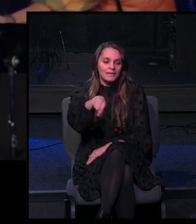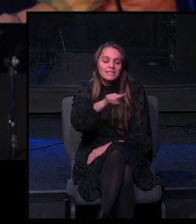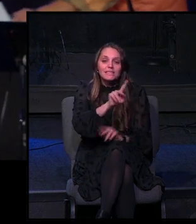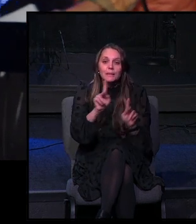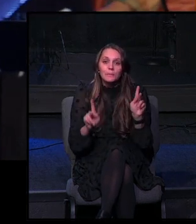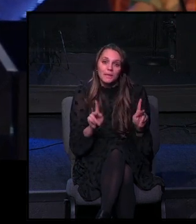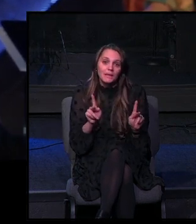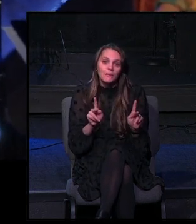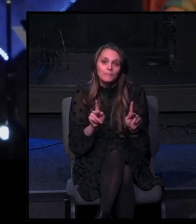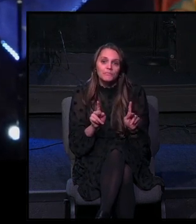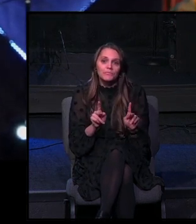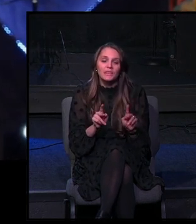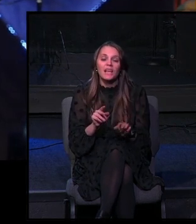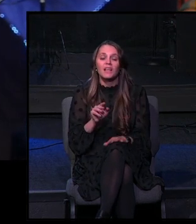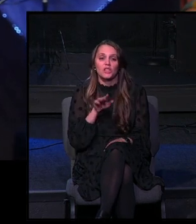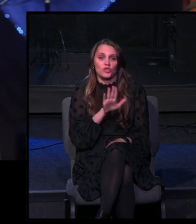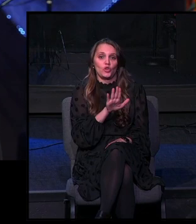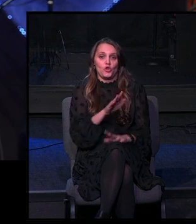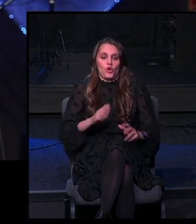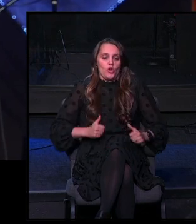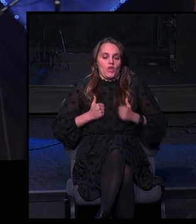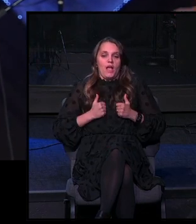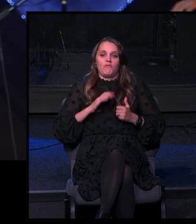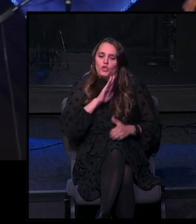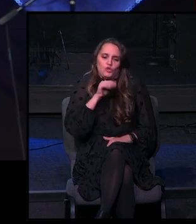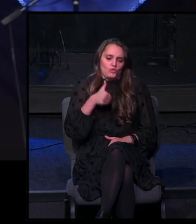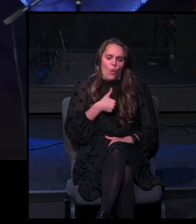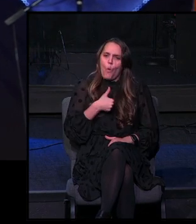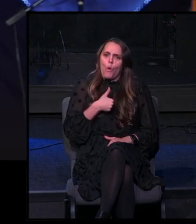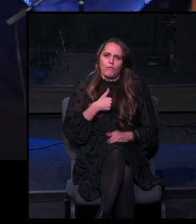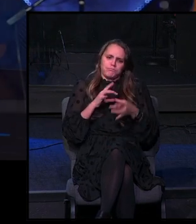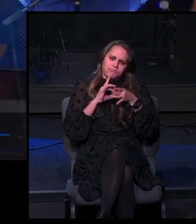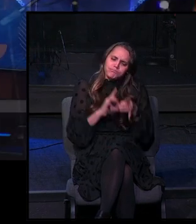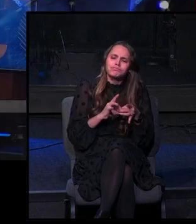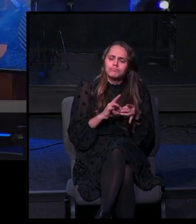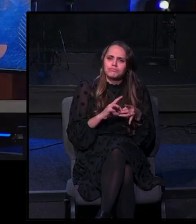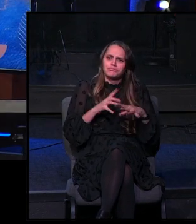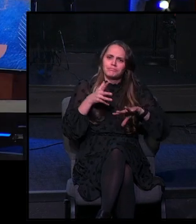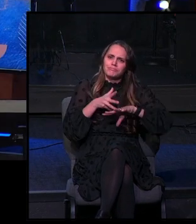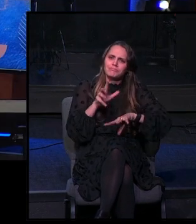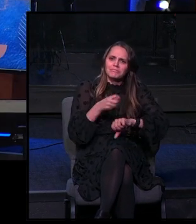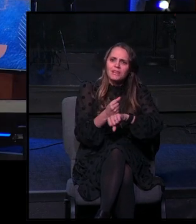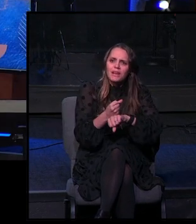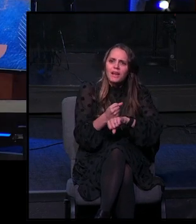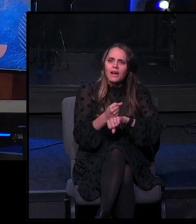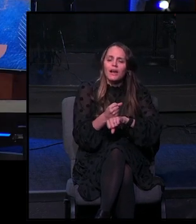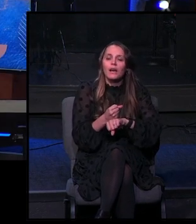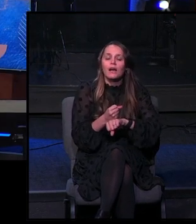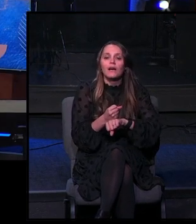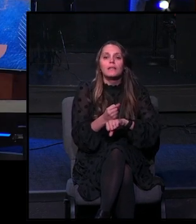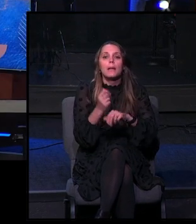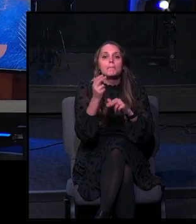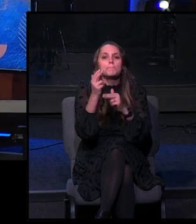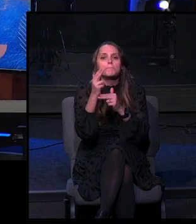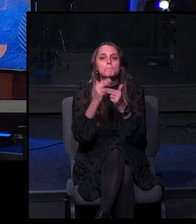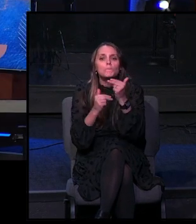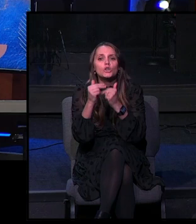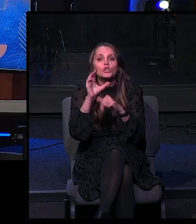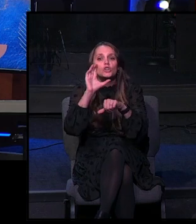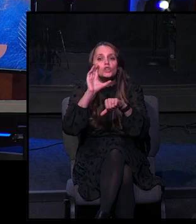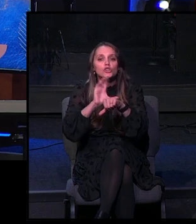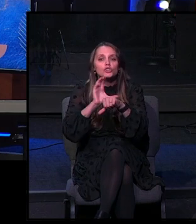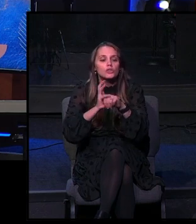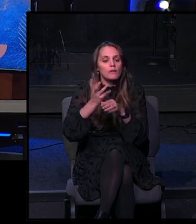Something they've anchored their lives to, their very souls to. They haven't built church into their lives. They've built their